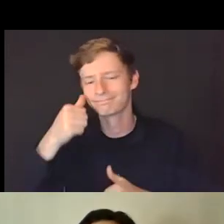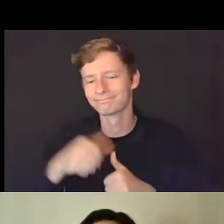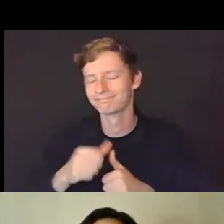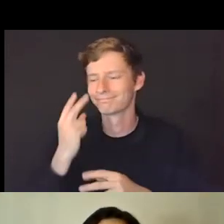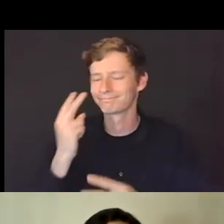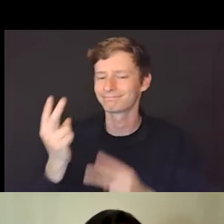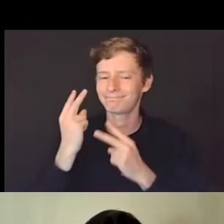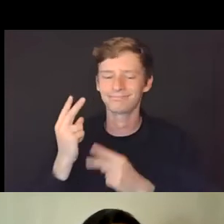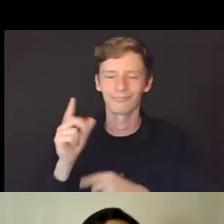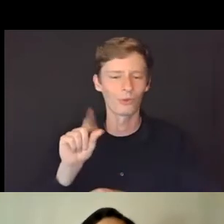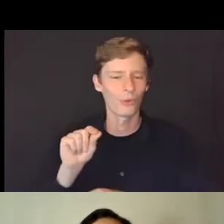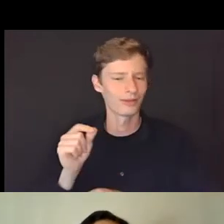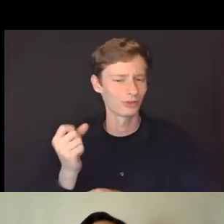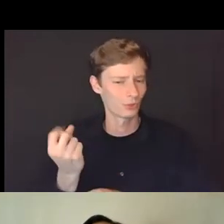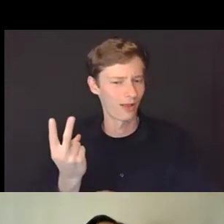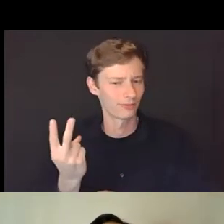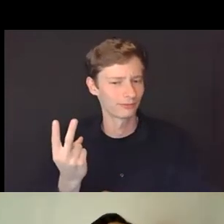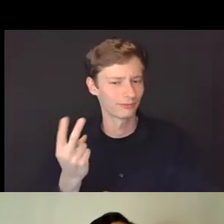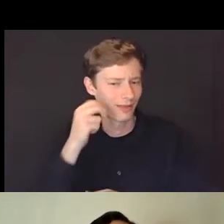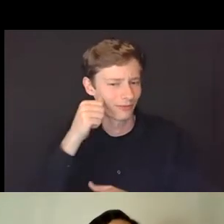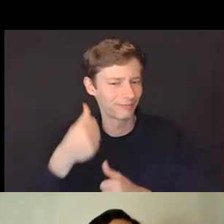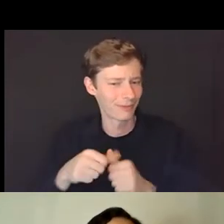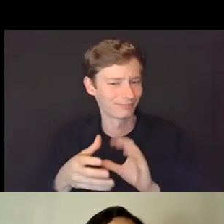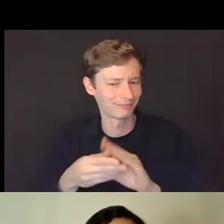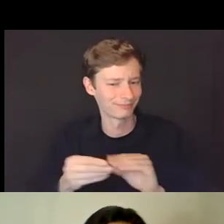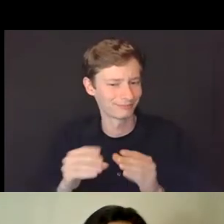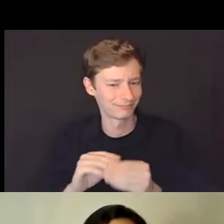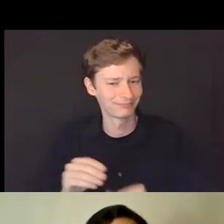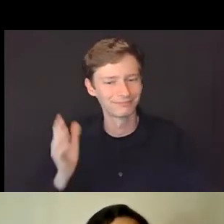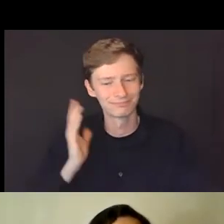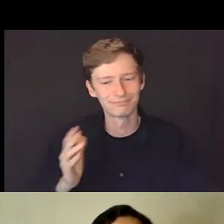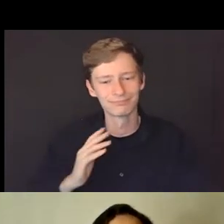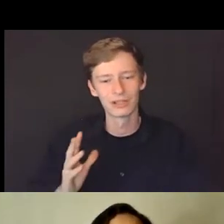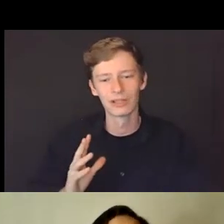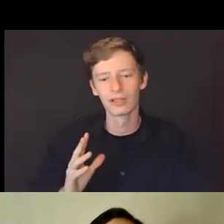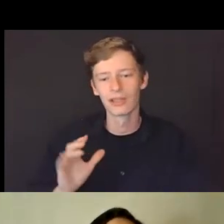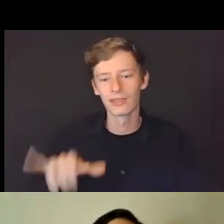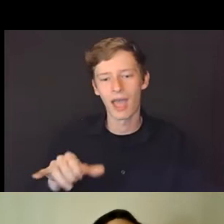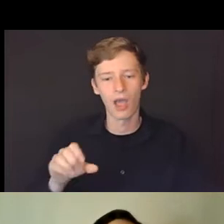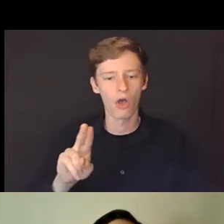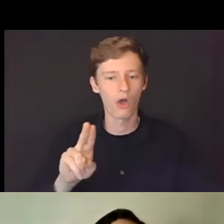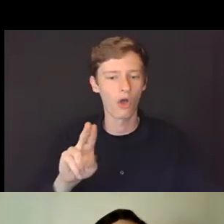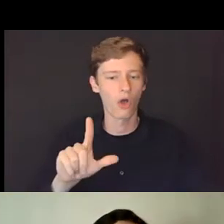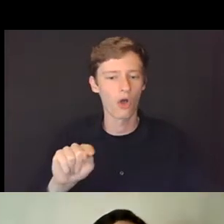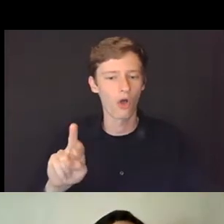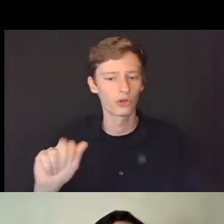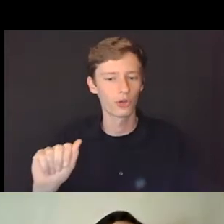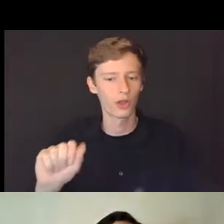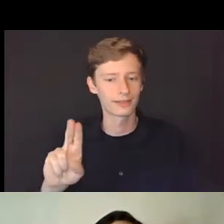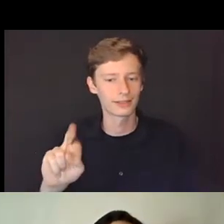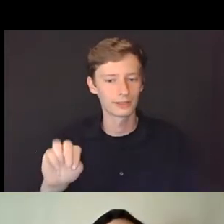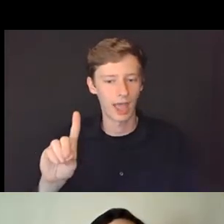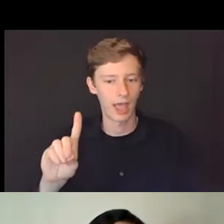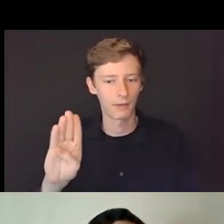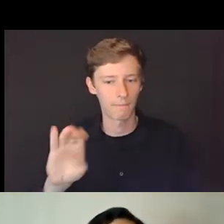2012, yes, that transvaginal ultrasound bill. And it was the people of the Commonwealth of Virginia